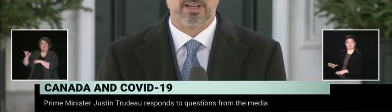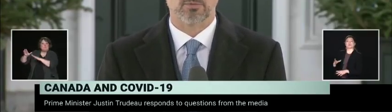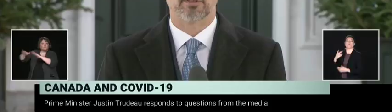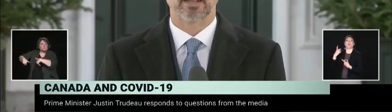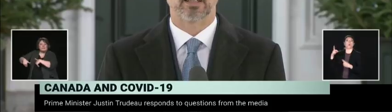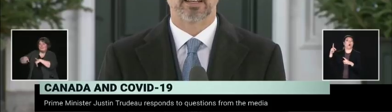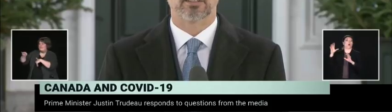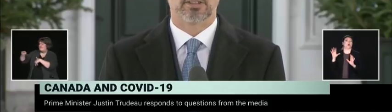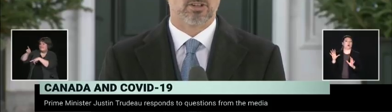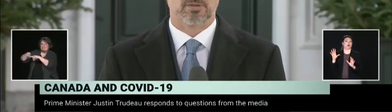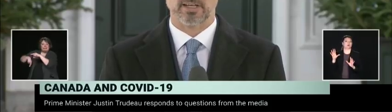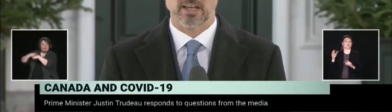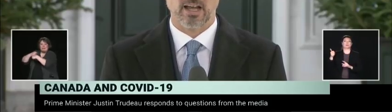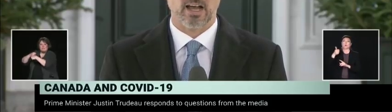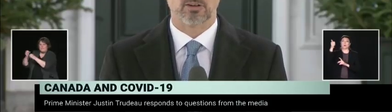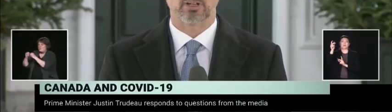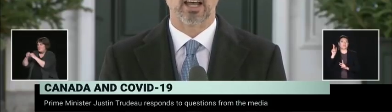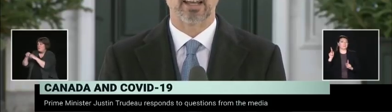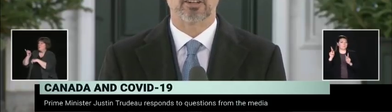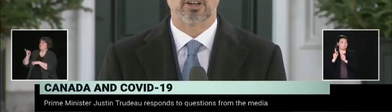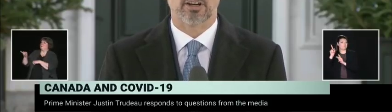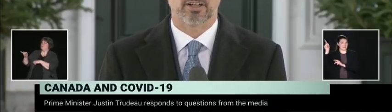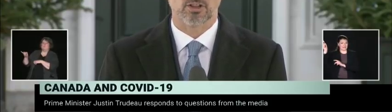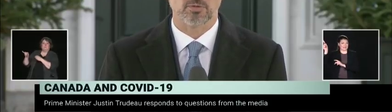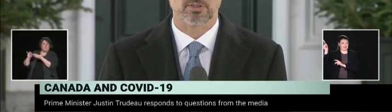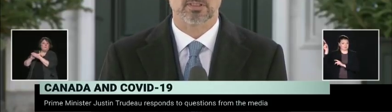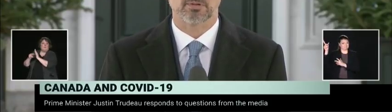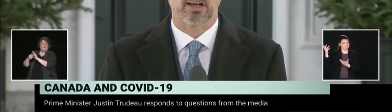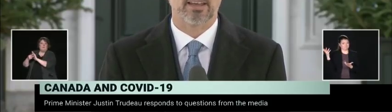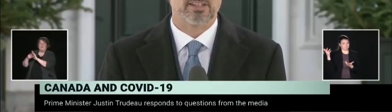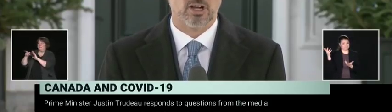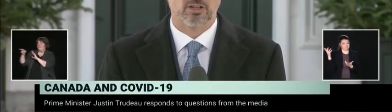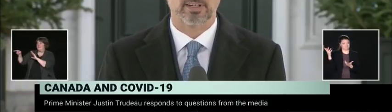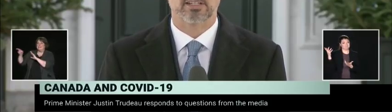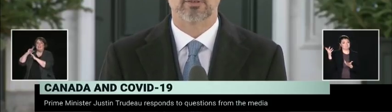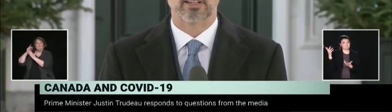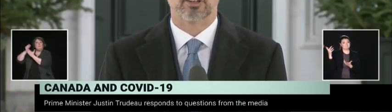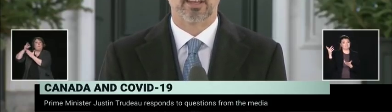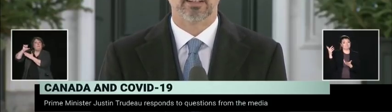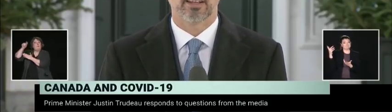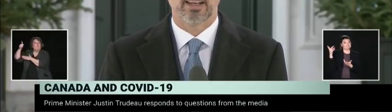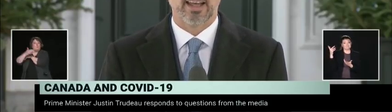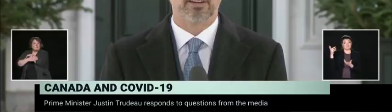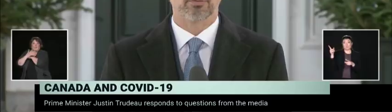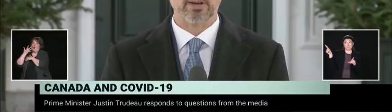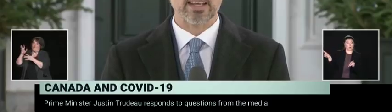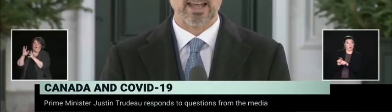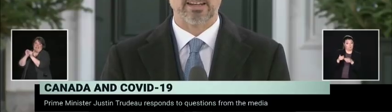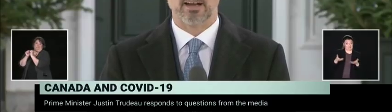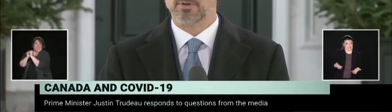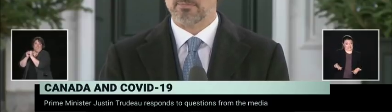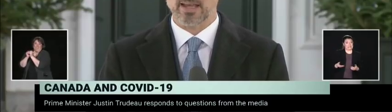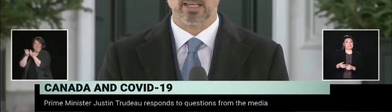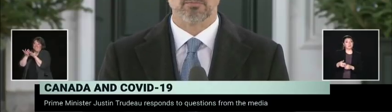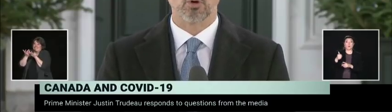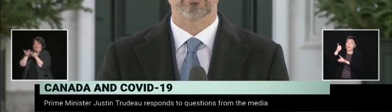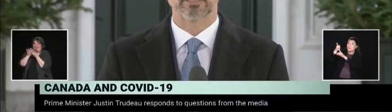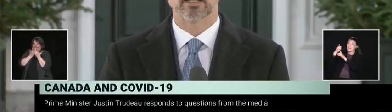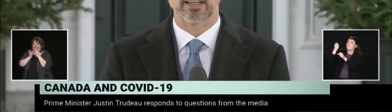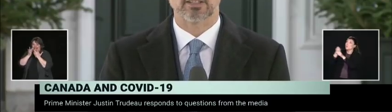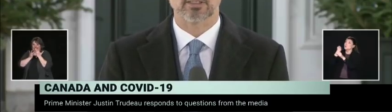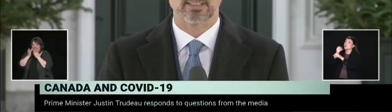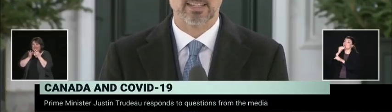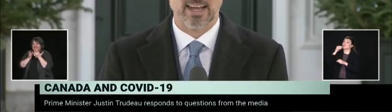to create more ventilators. They're going to be reliant on a global supply that's already stretched thin. And if we end up making